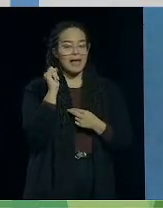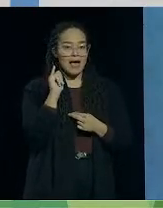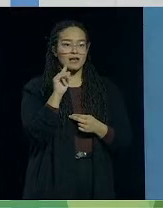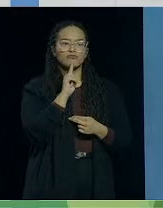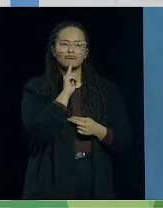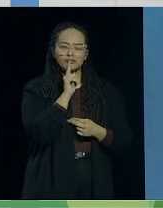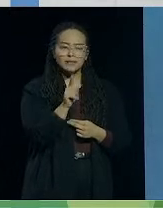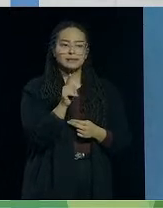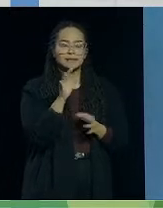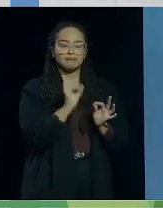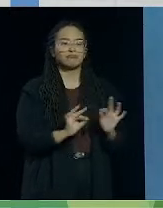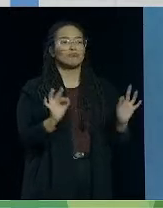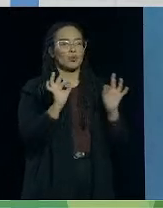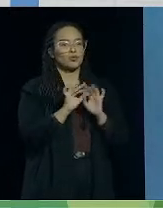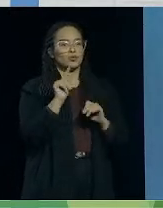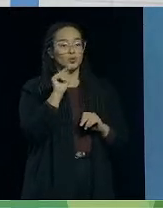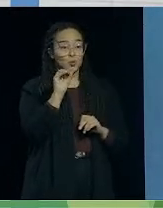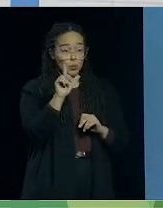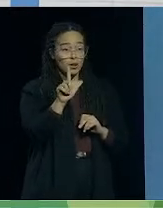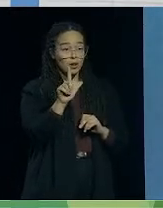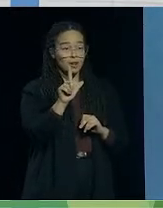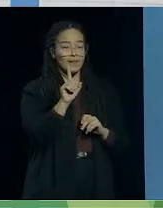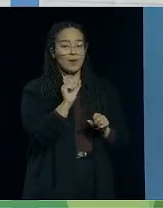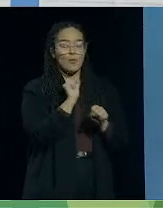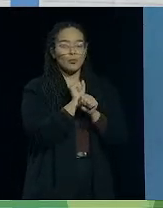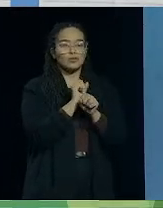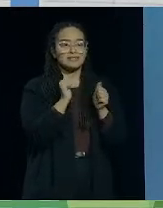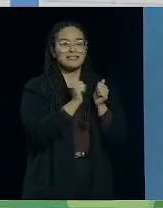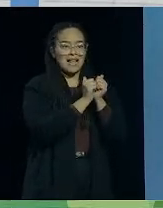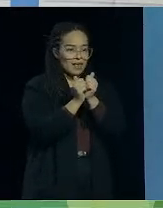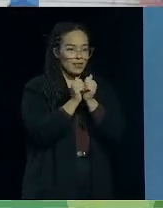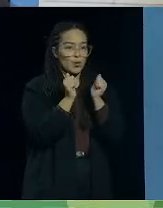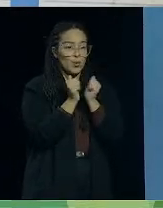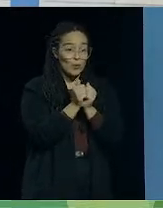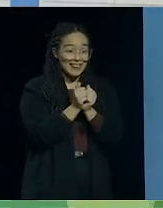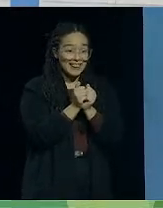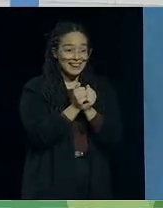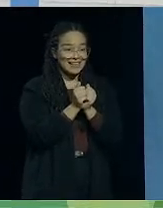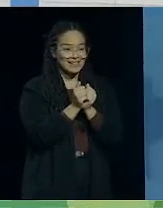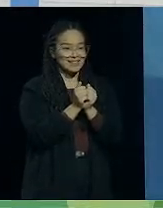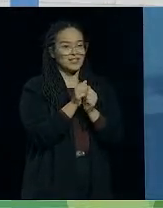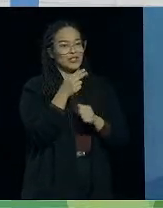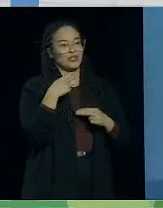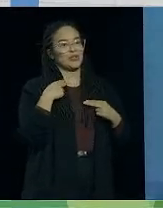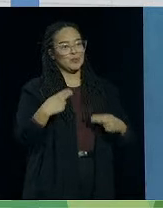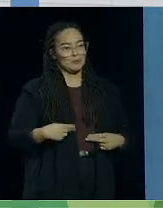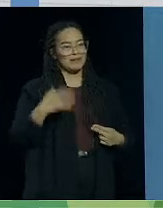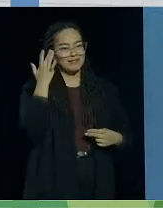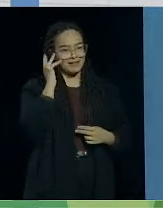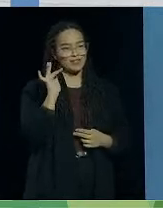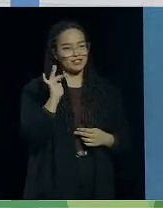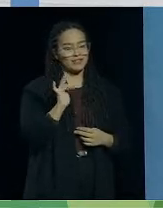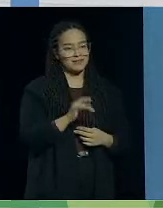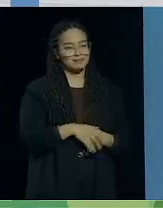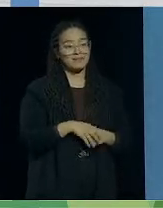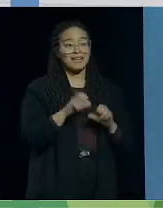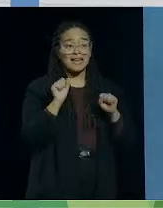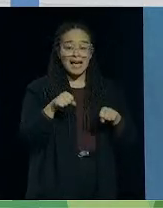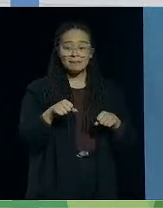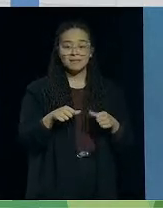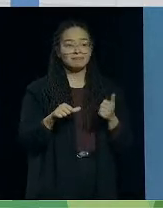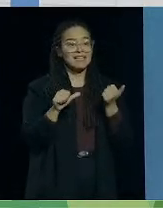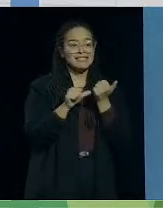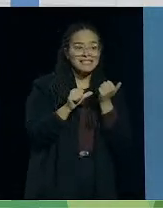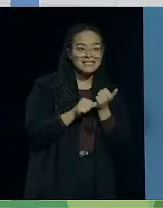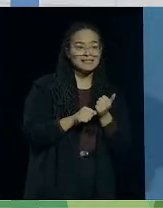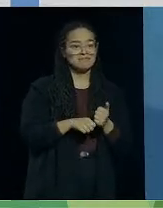AI is a very valuable tool that works together with and complements human intelligence. It can